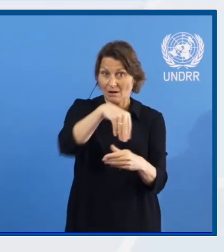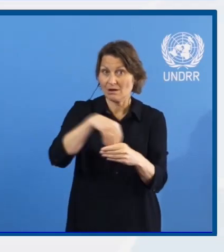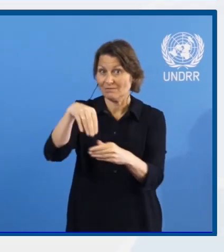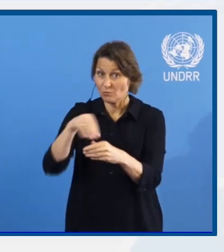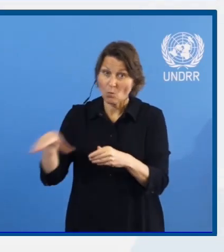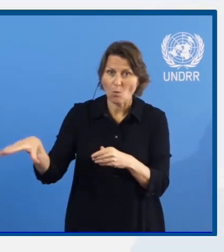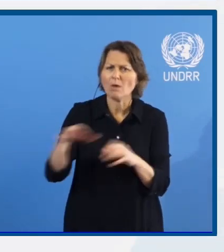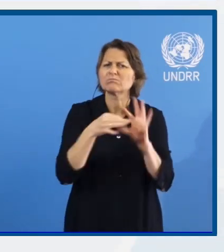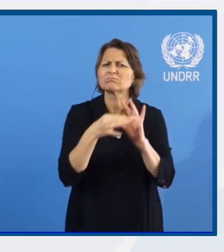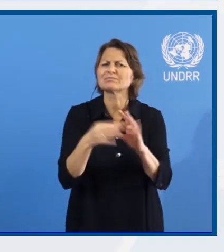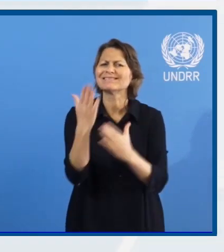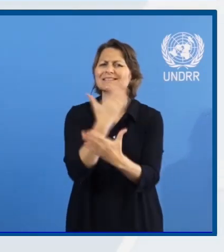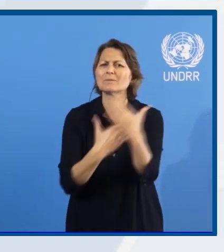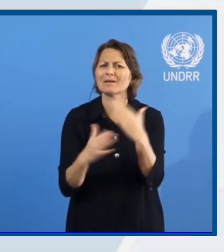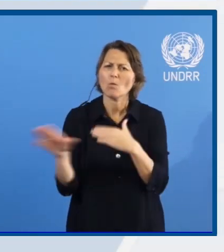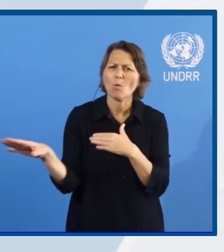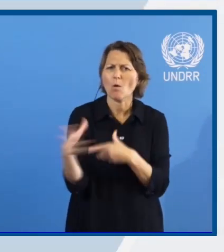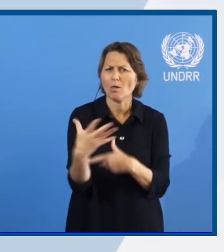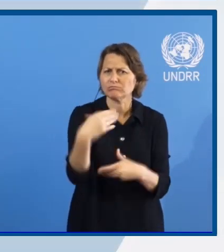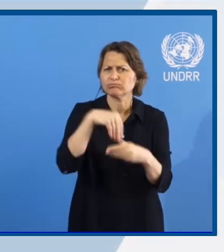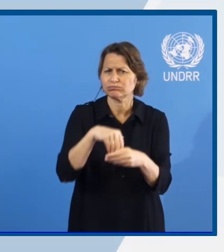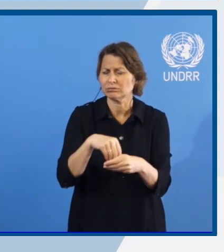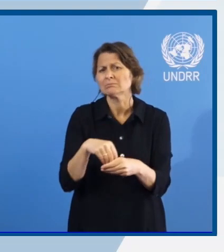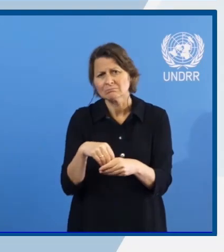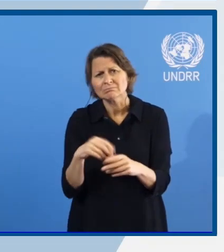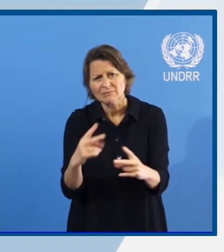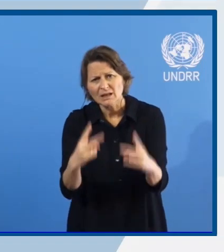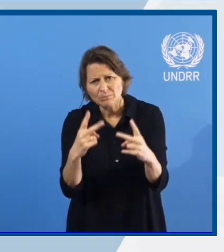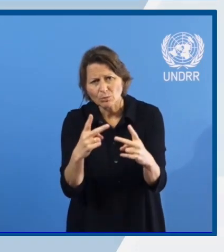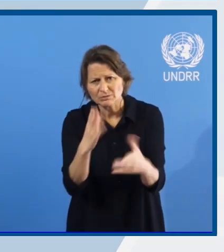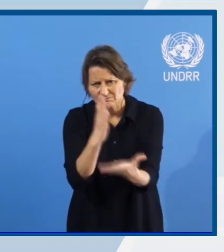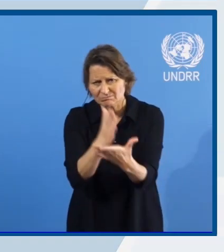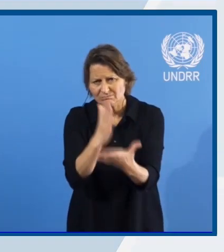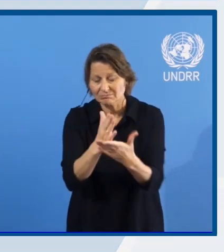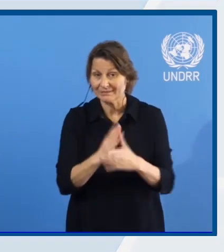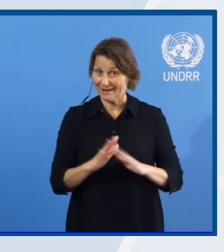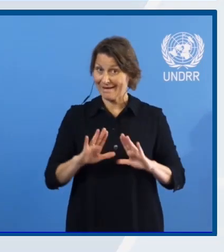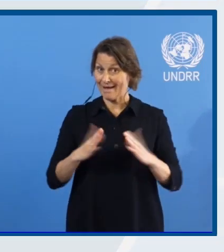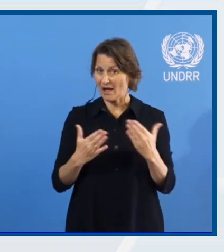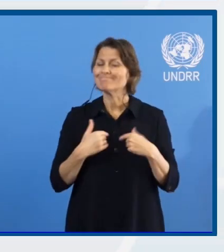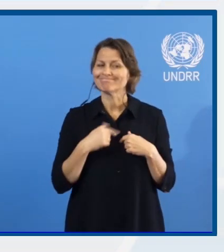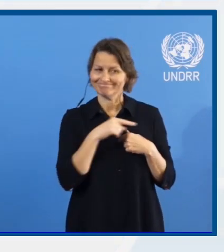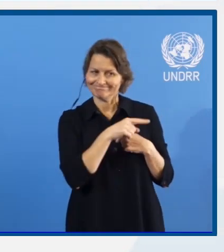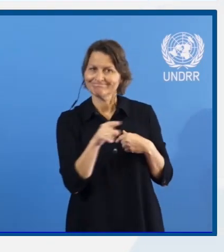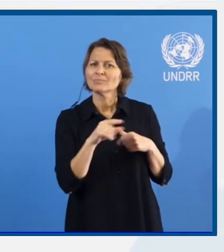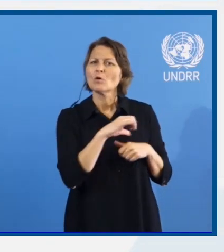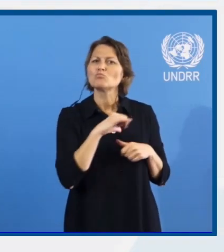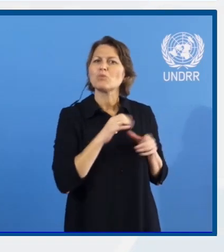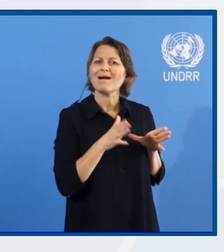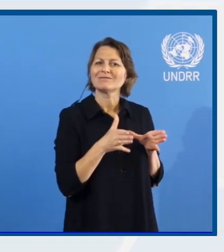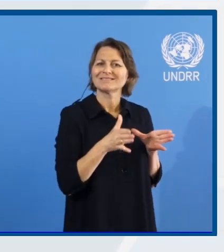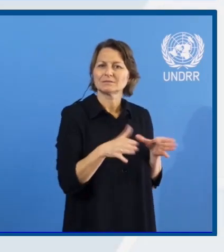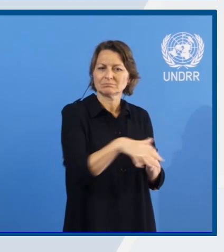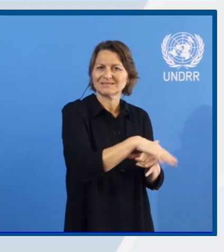of course, of utmost importance that we get the private sector interested. But I think that it will be with the